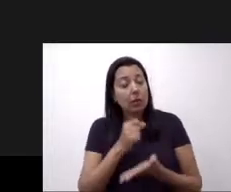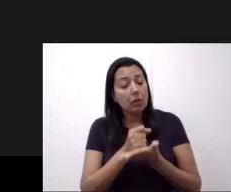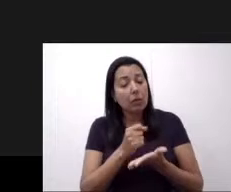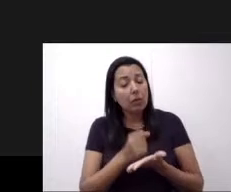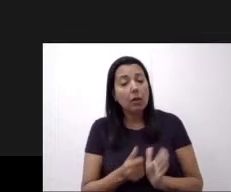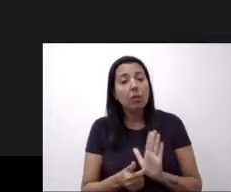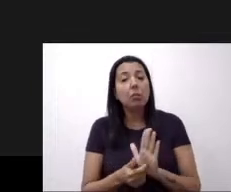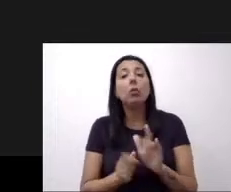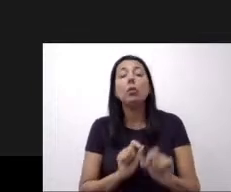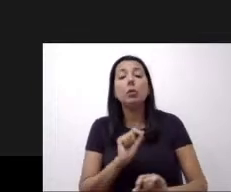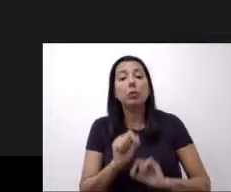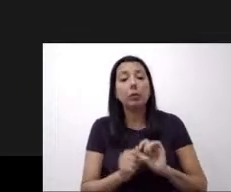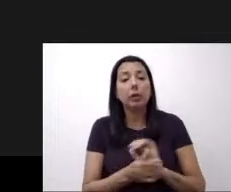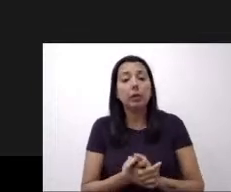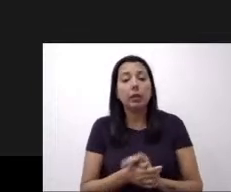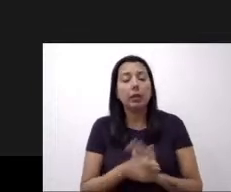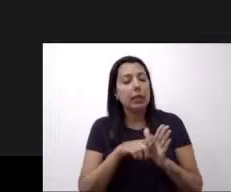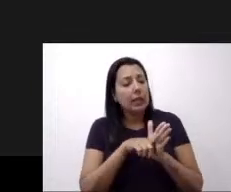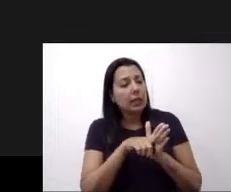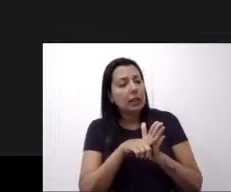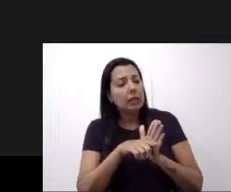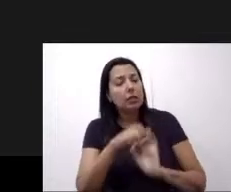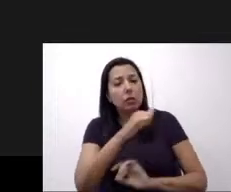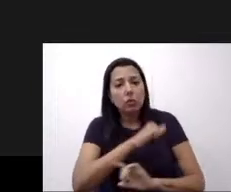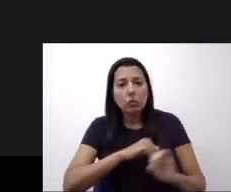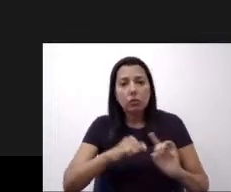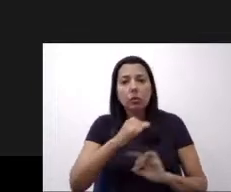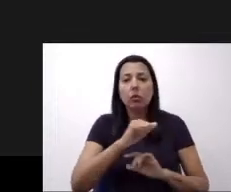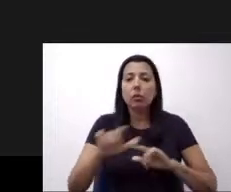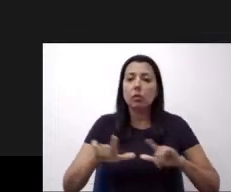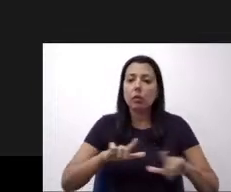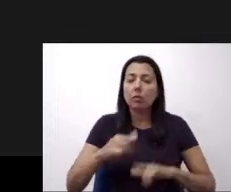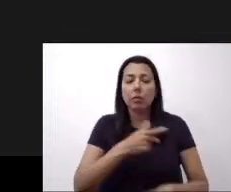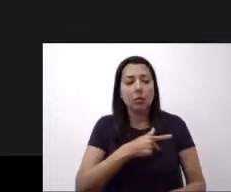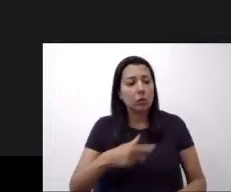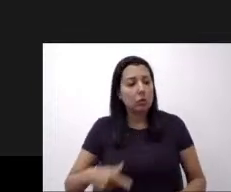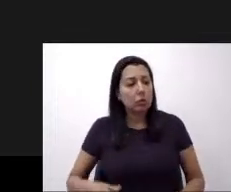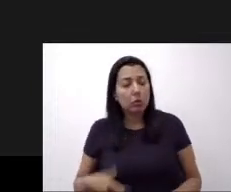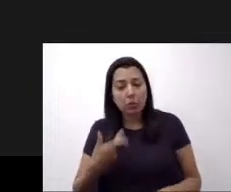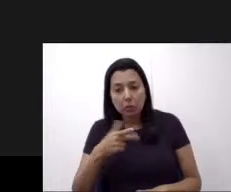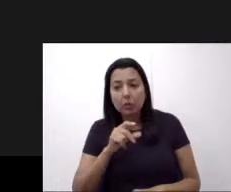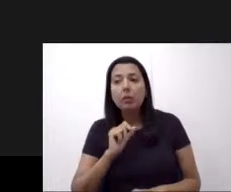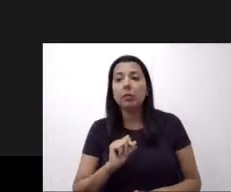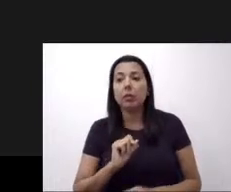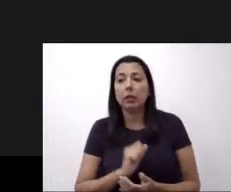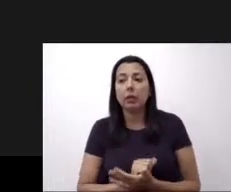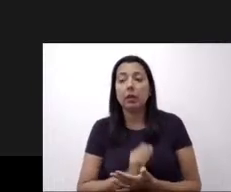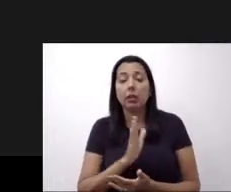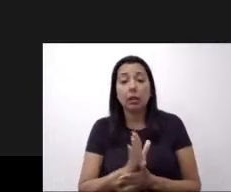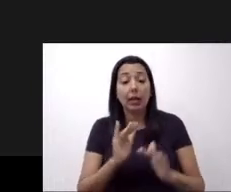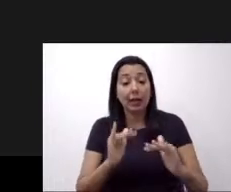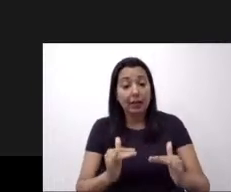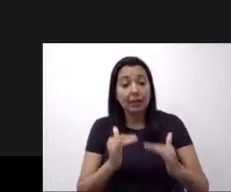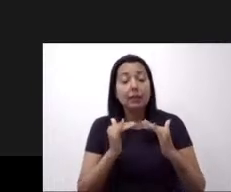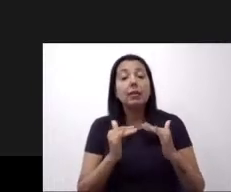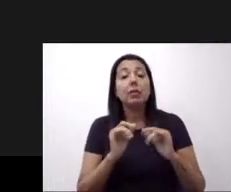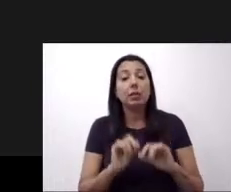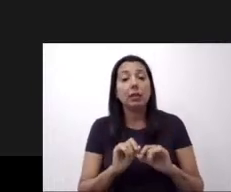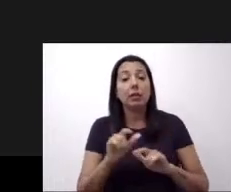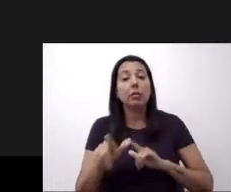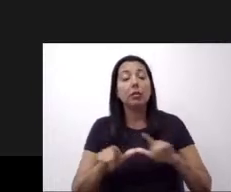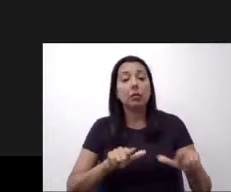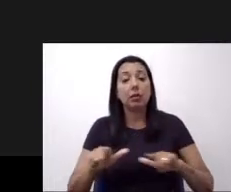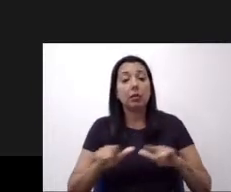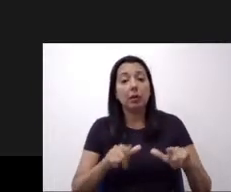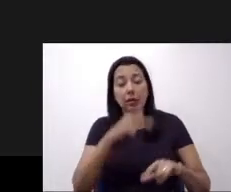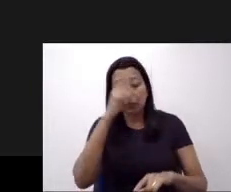sociological analysis of public action that is attentive to the concrete work of its actors, to the constraints, to